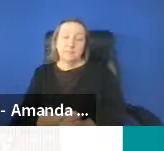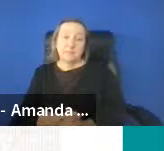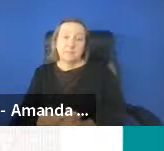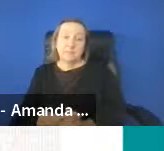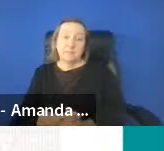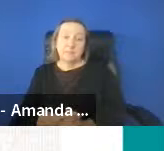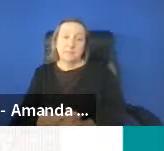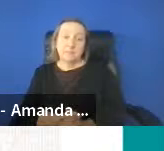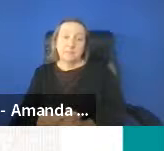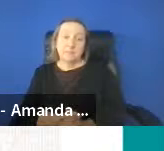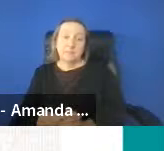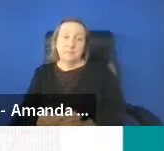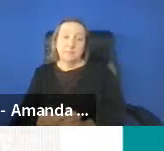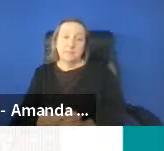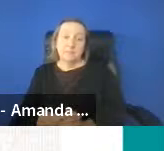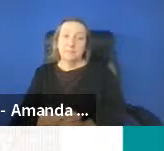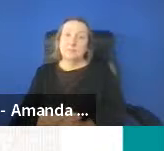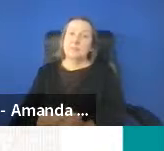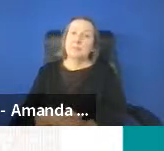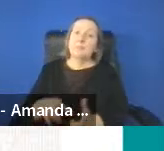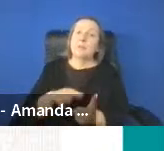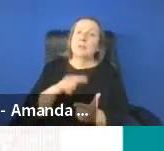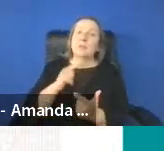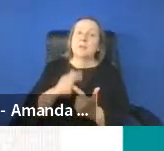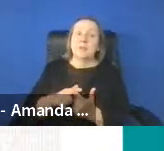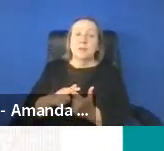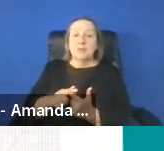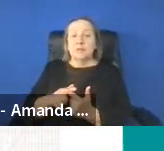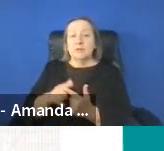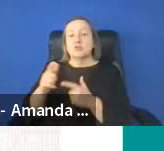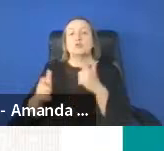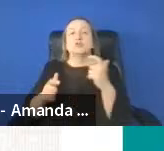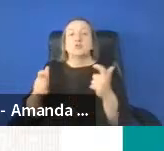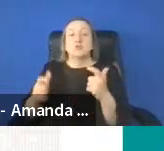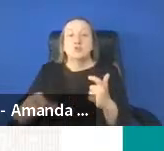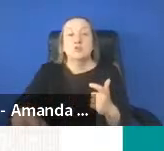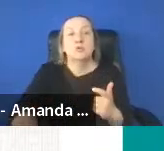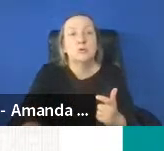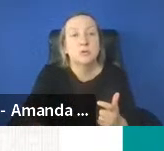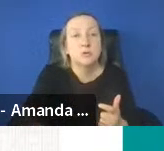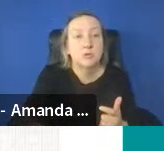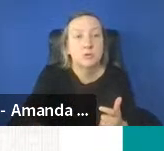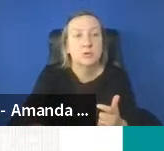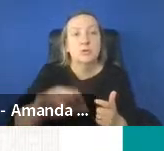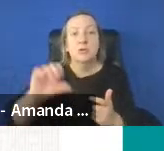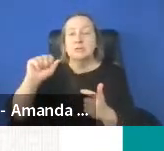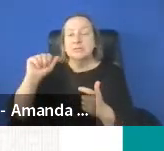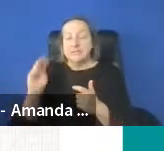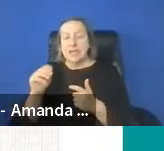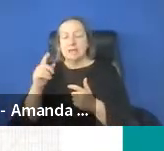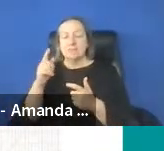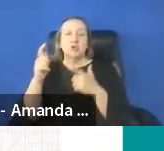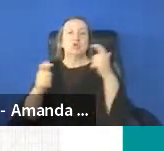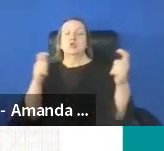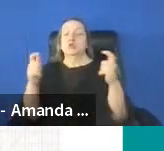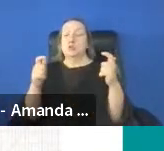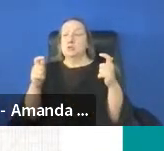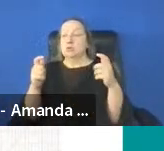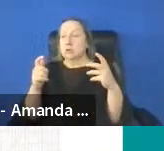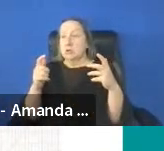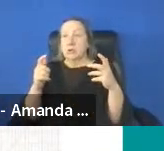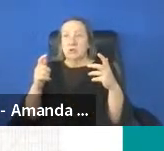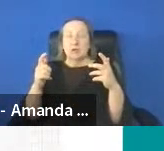So yes, the enormity, the massiveness, how ginormous this thing is, I think just came to fruition for me. But